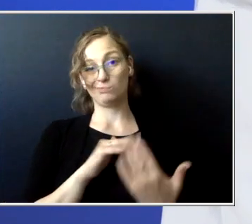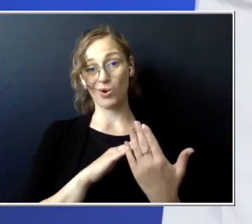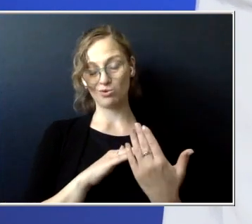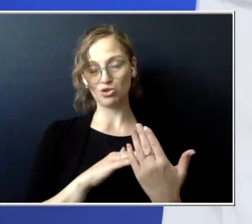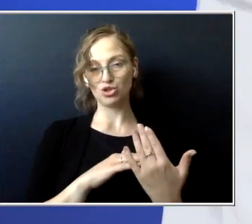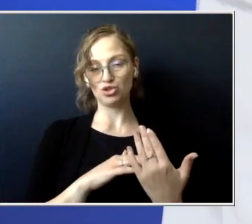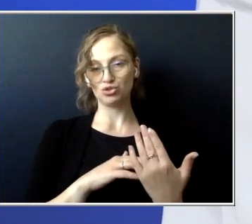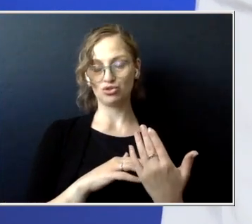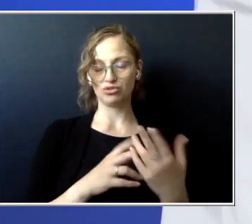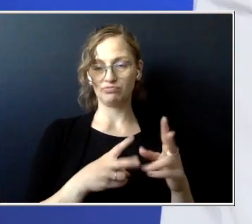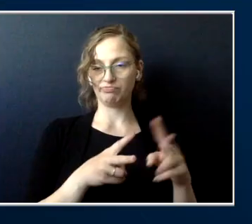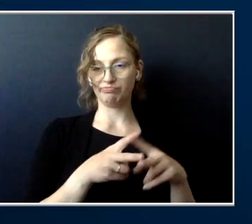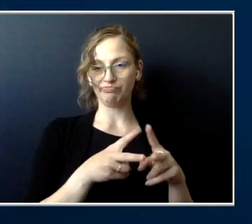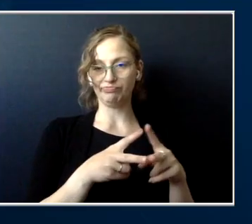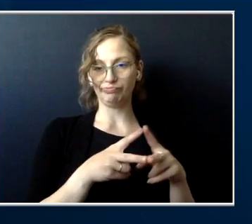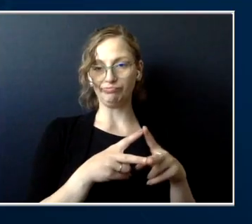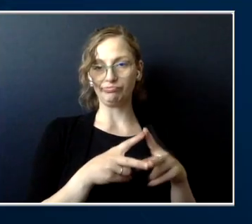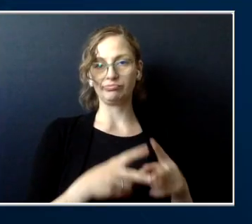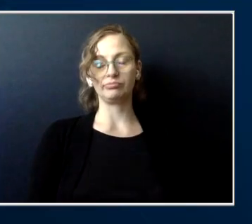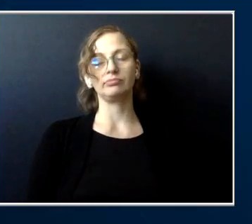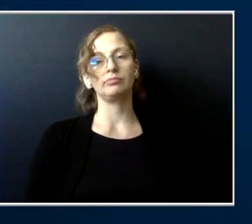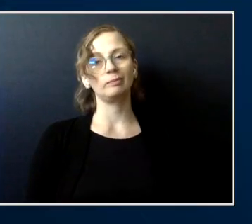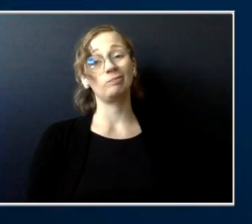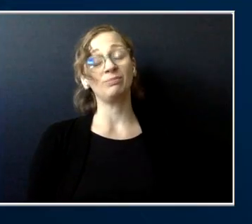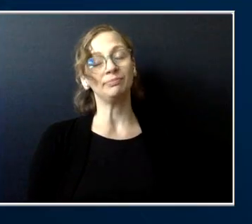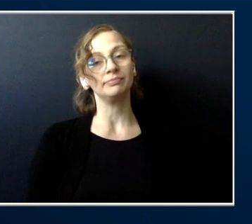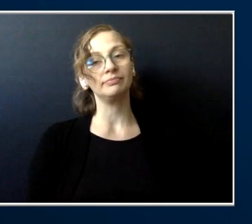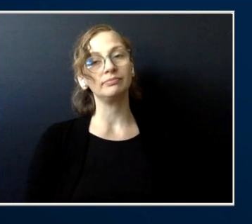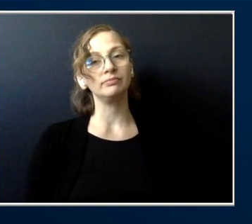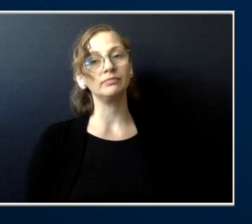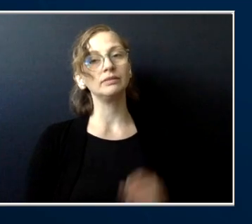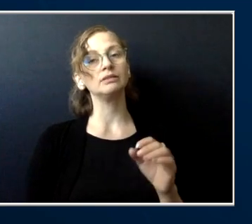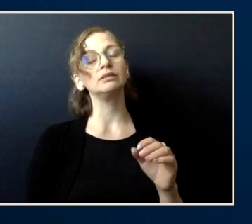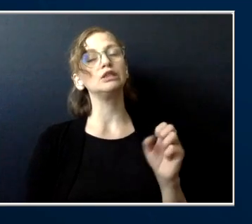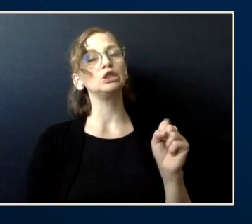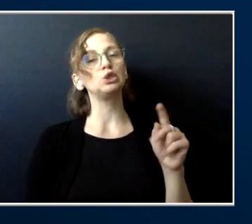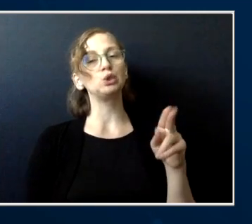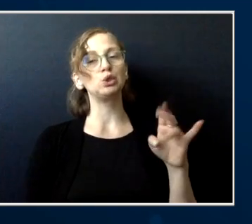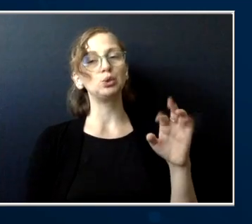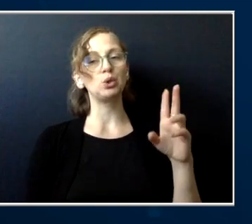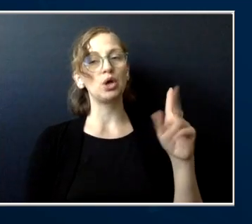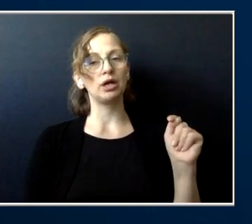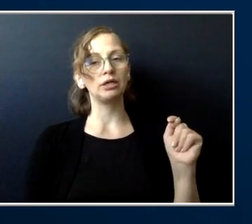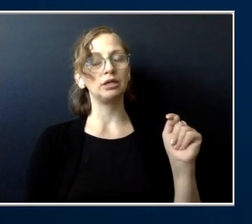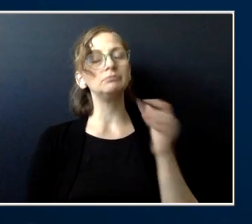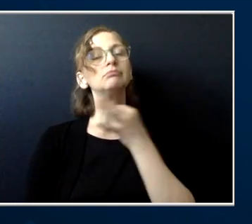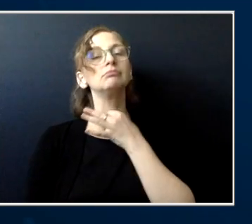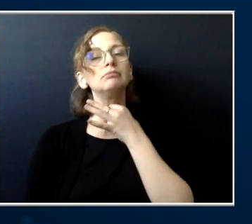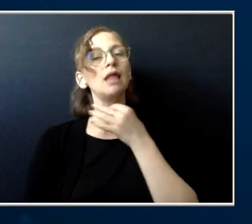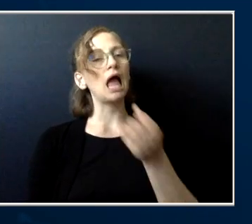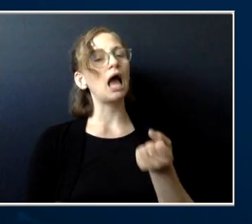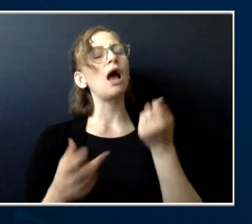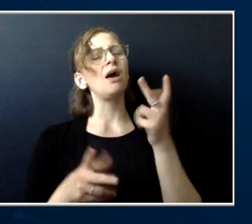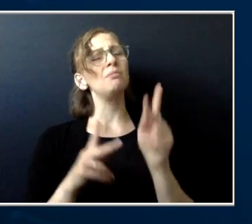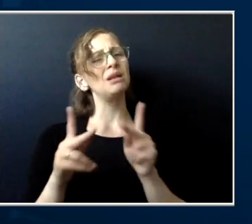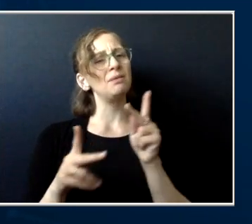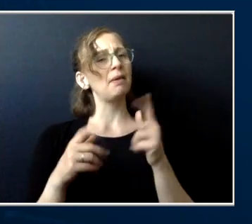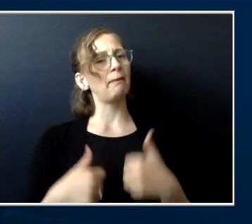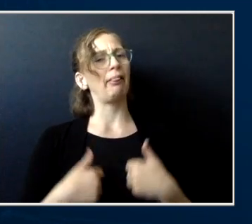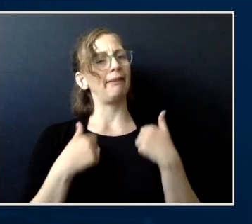are utilized. Stuart wants to know how many people are living with these devices right now?